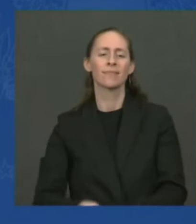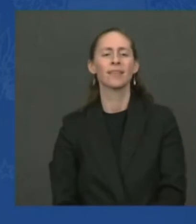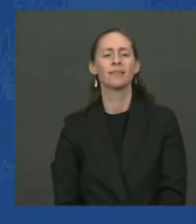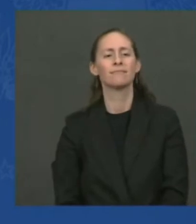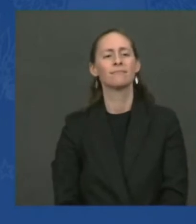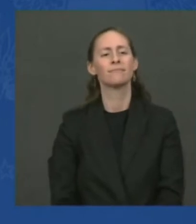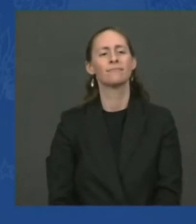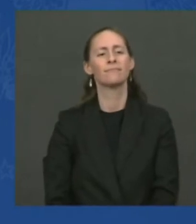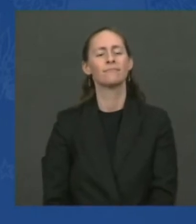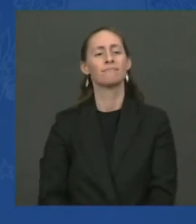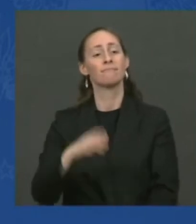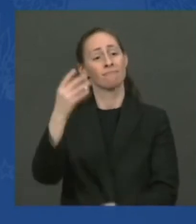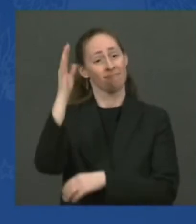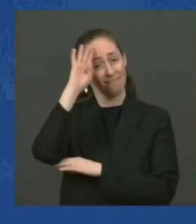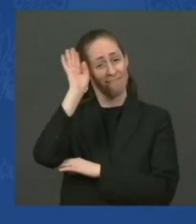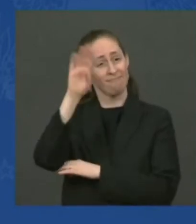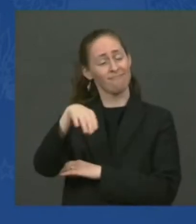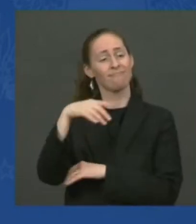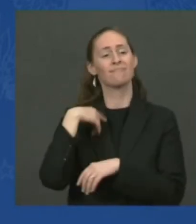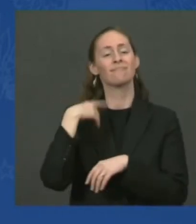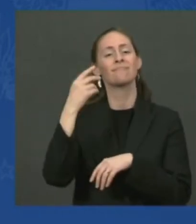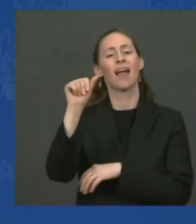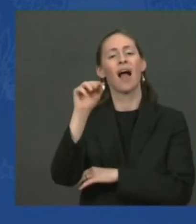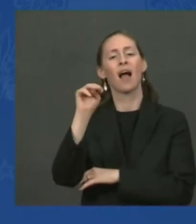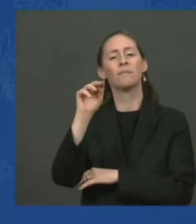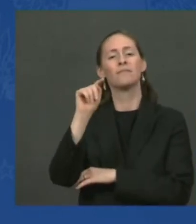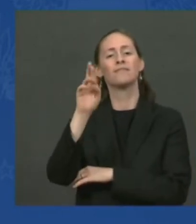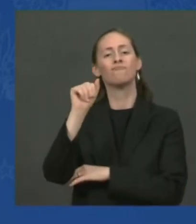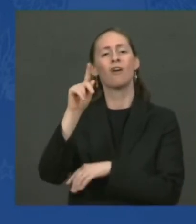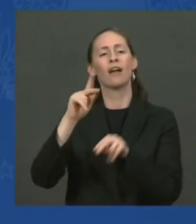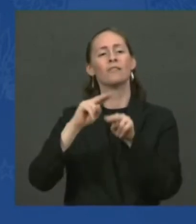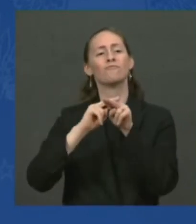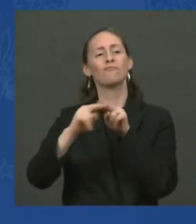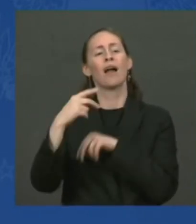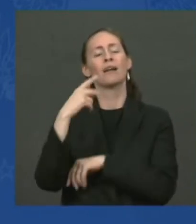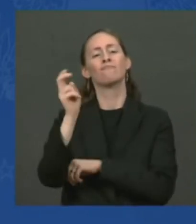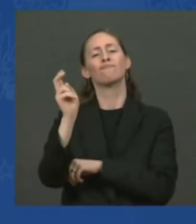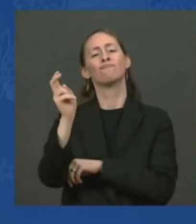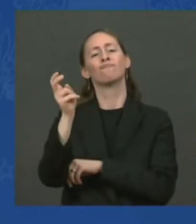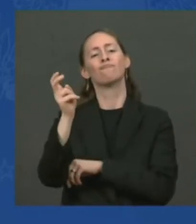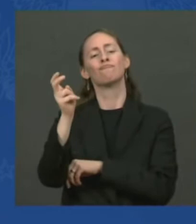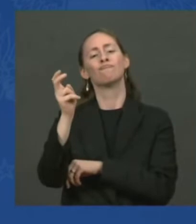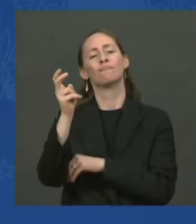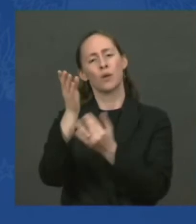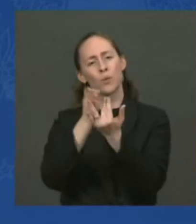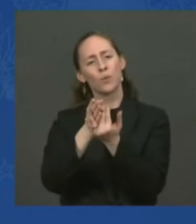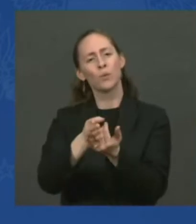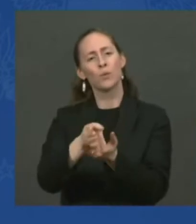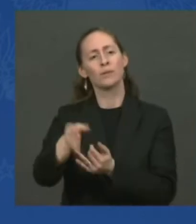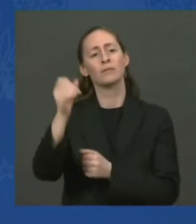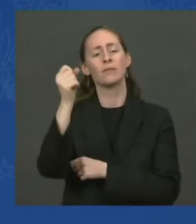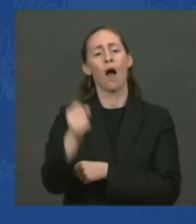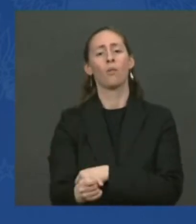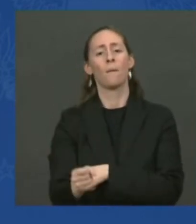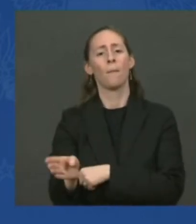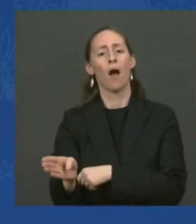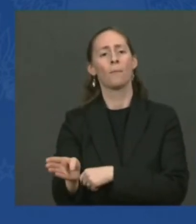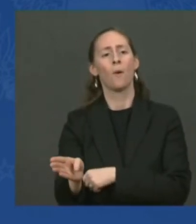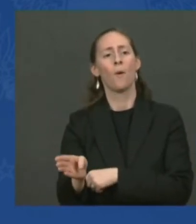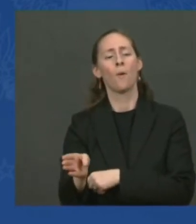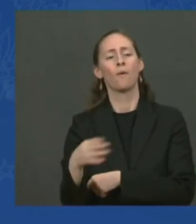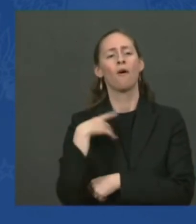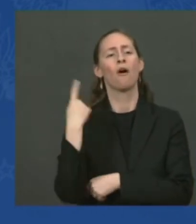go through just north of just south of Baltimore. I'd look out, go through a suburban neighborhood. I'd look in all